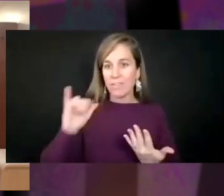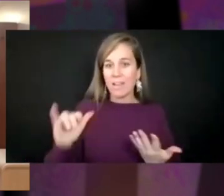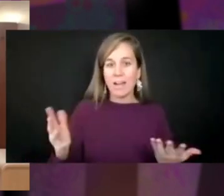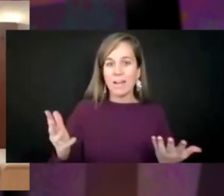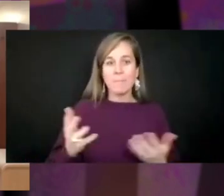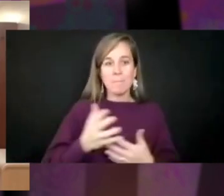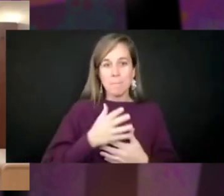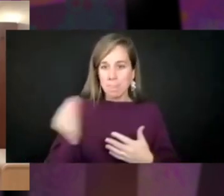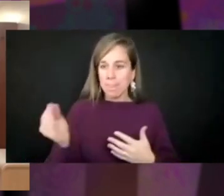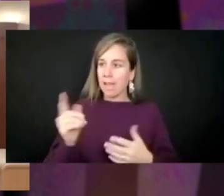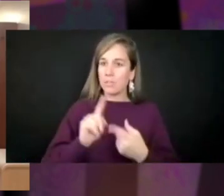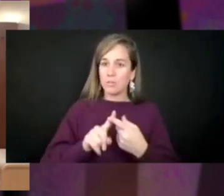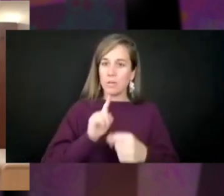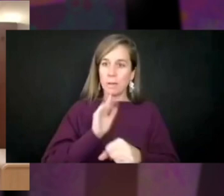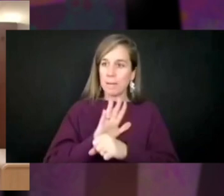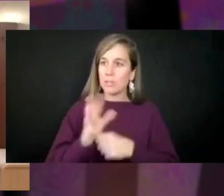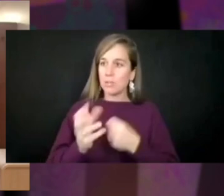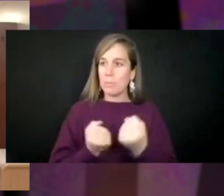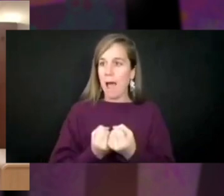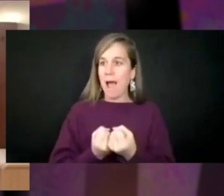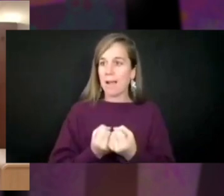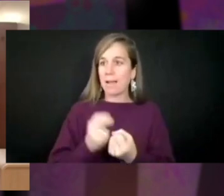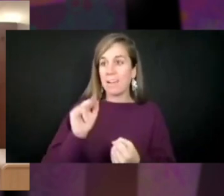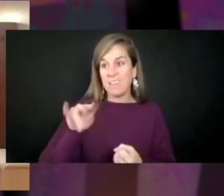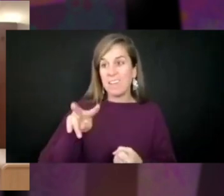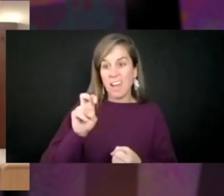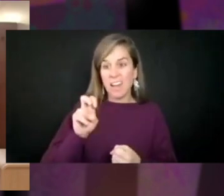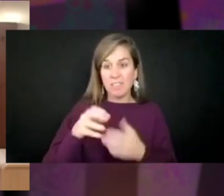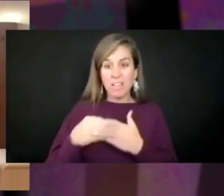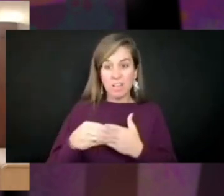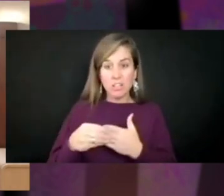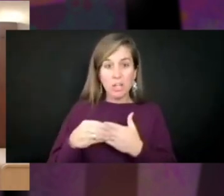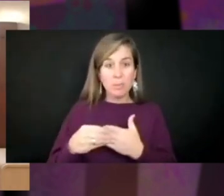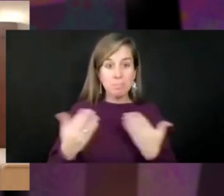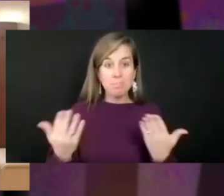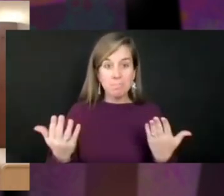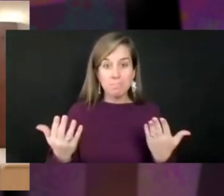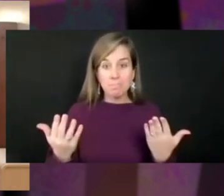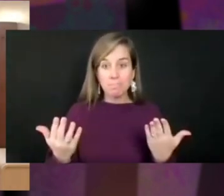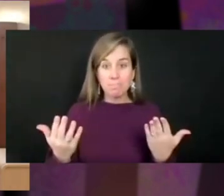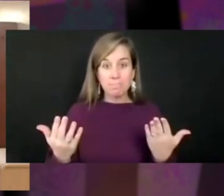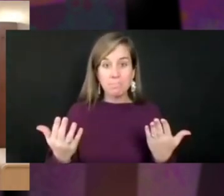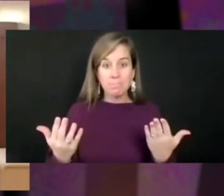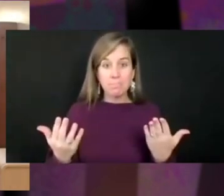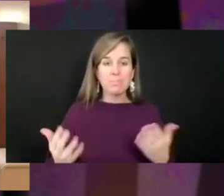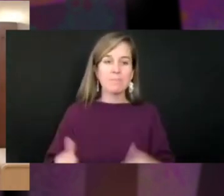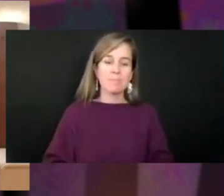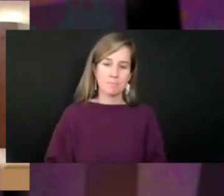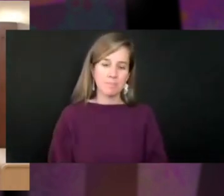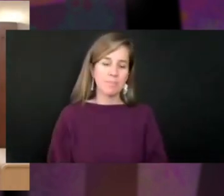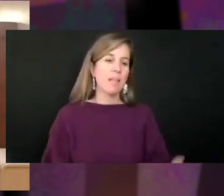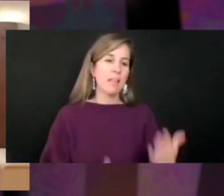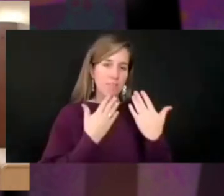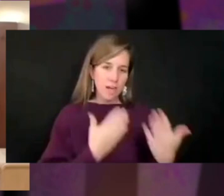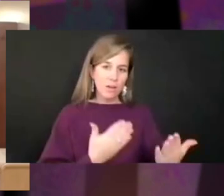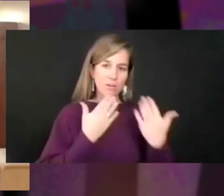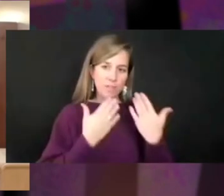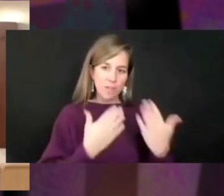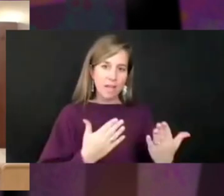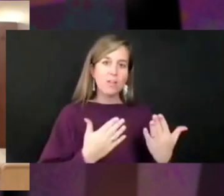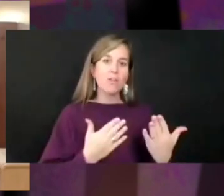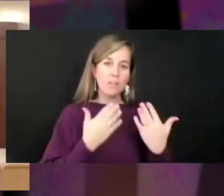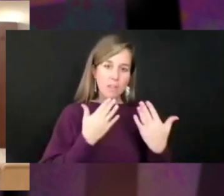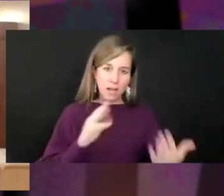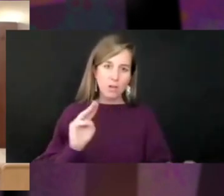and to commit to backing Native leadership, you know. Thank you, Mahalo, so much for sharing a bit